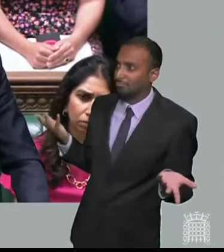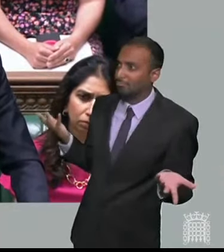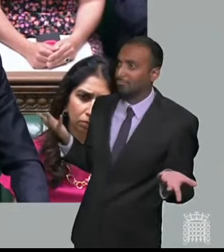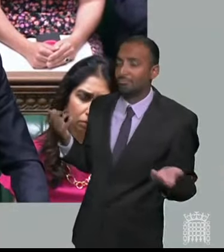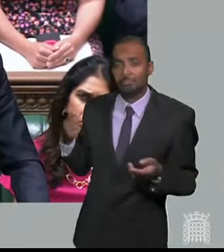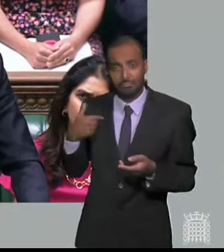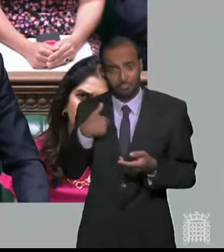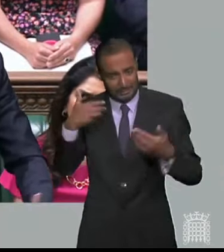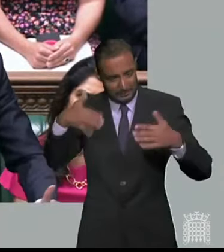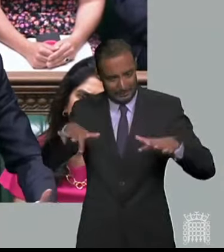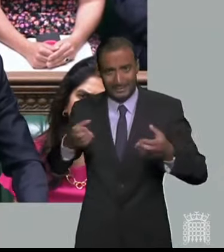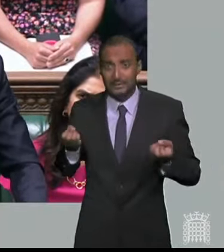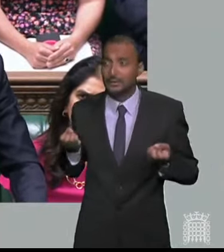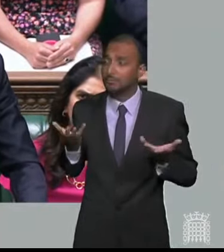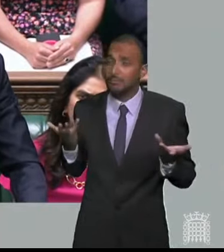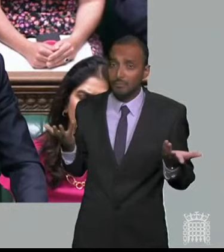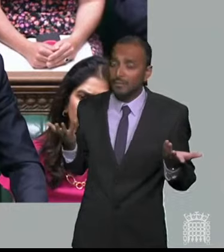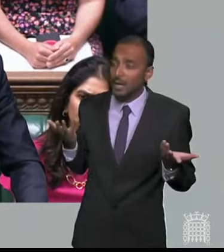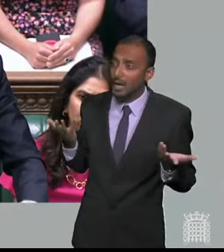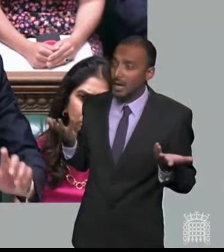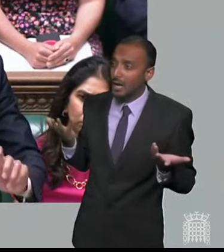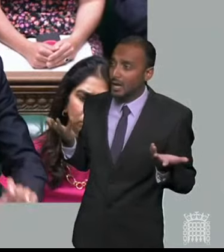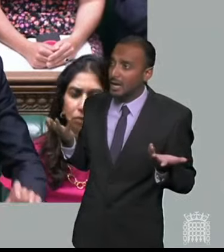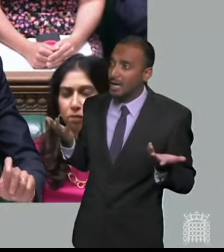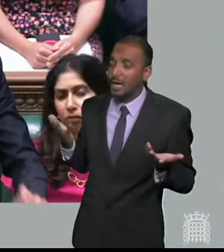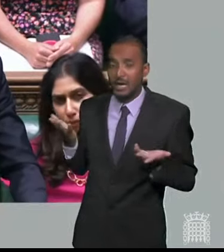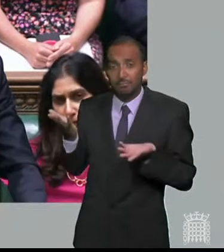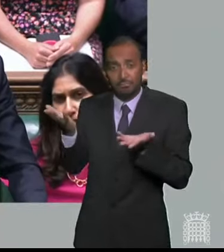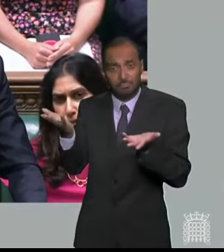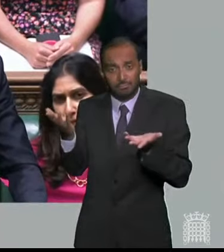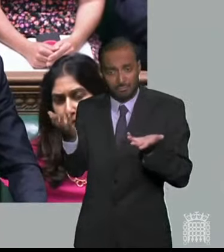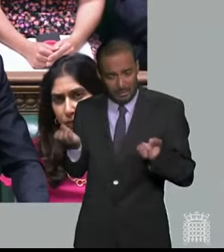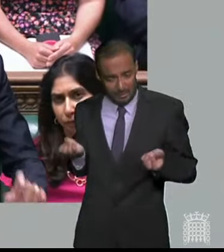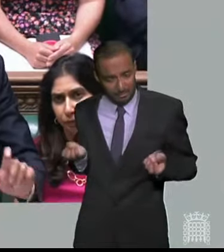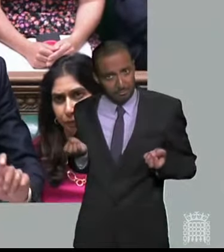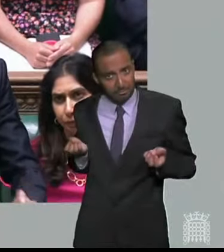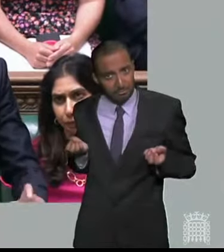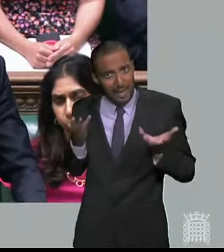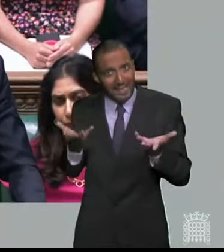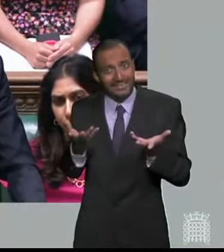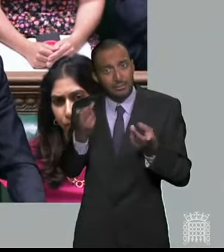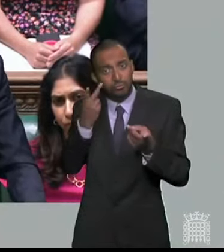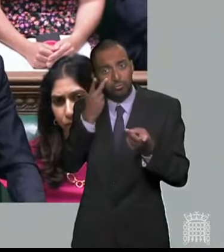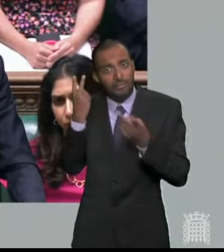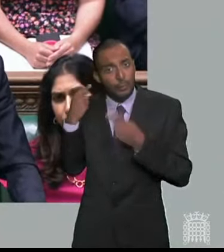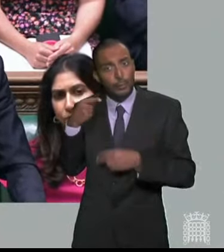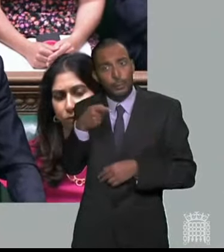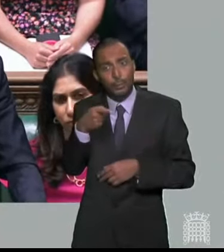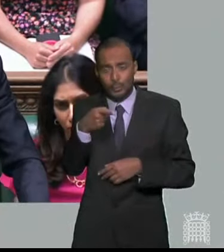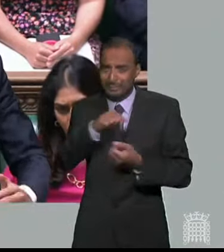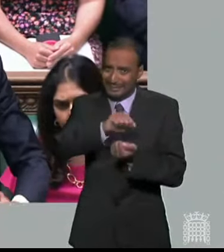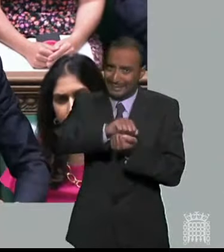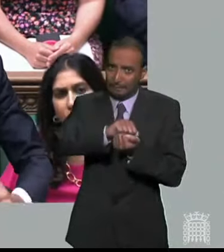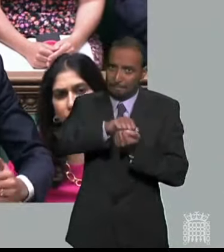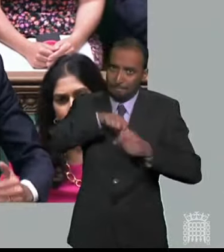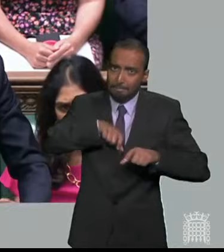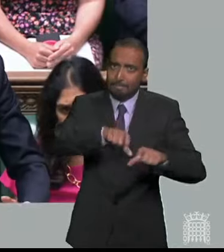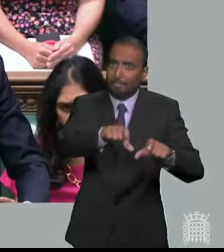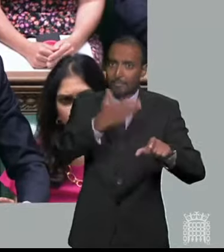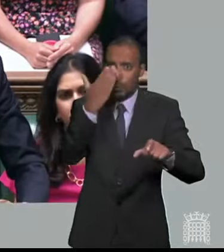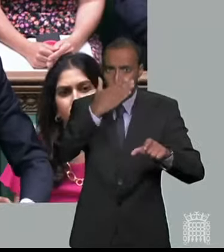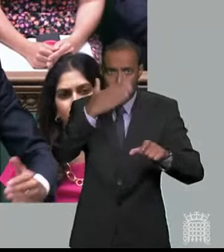review maintained, Mr. Speaker, that spending review maintained the school rebuilding programme,